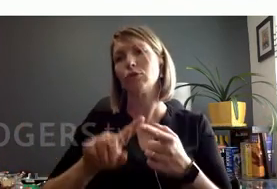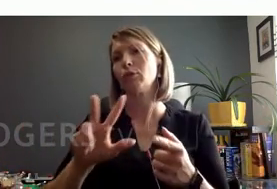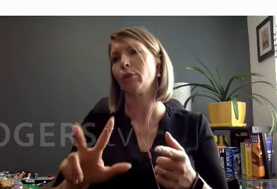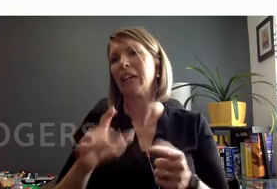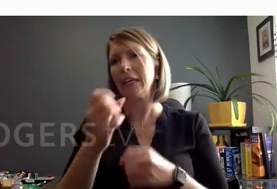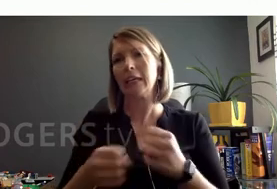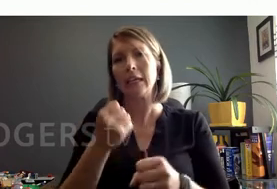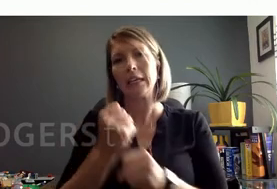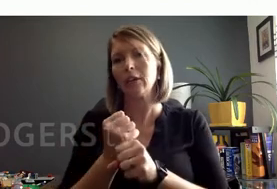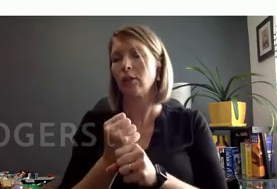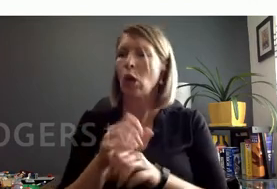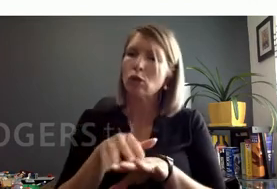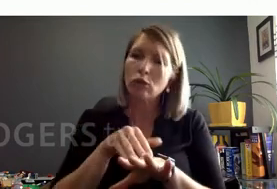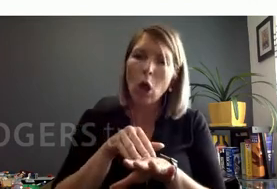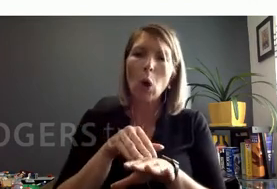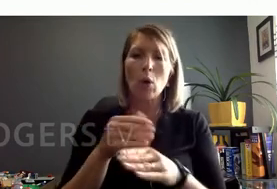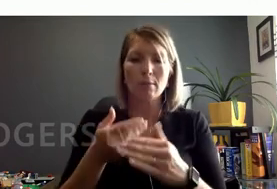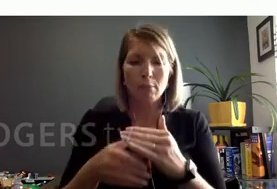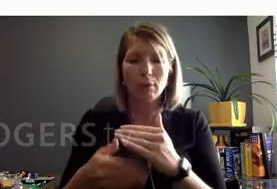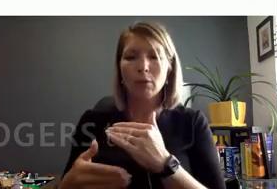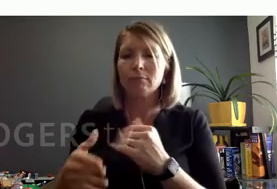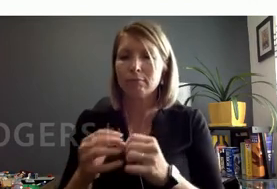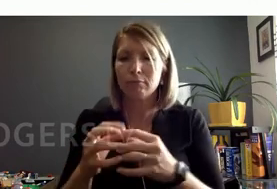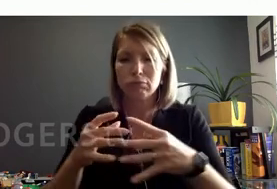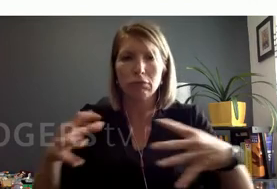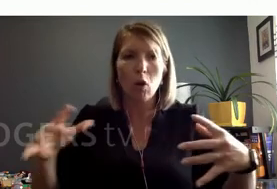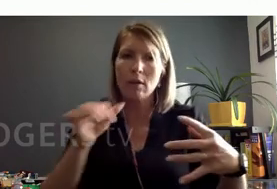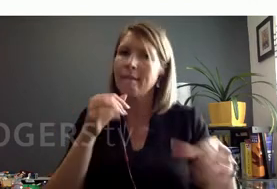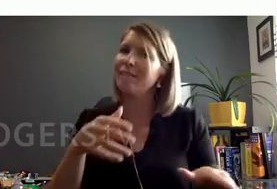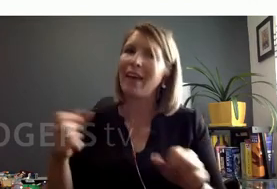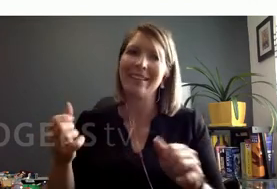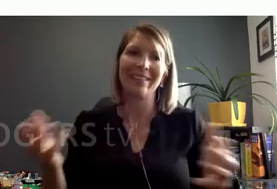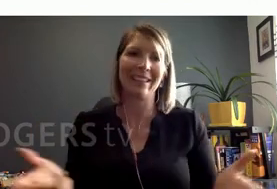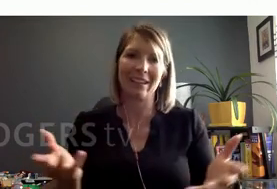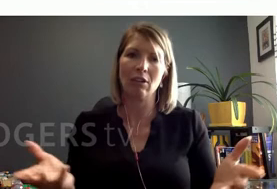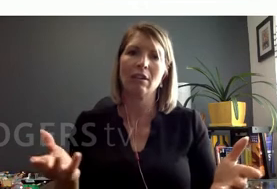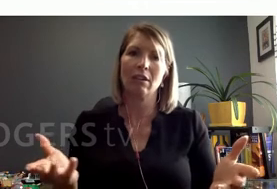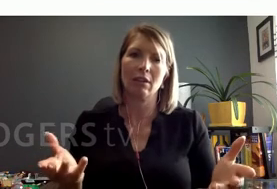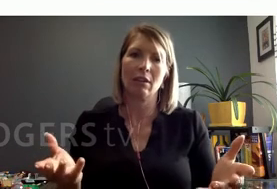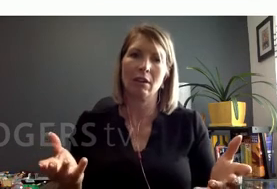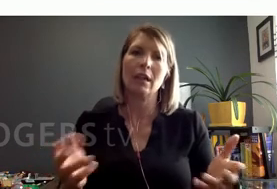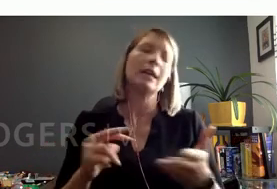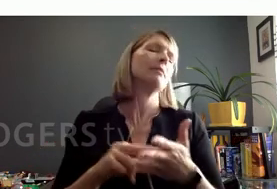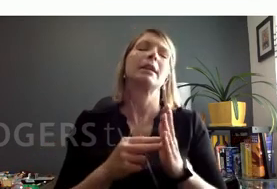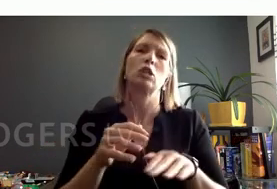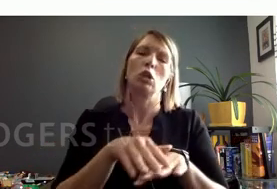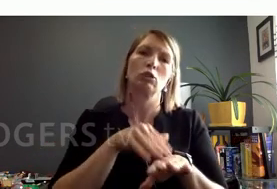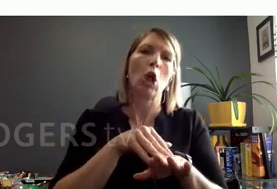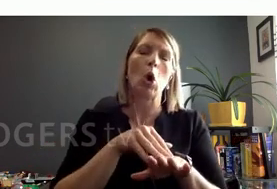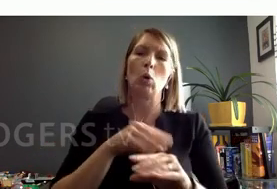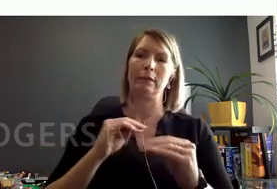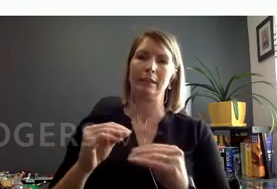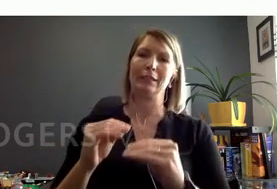First of all, immigration certainly would help us to grow population. Therefore, I also, by definition,